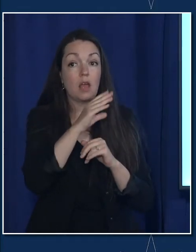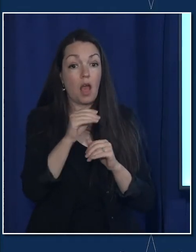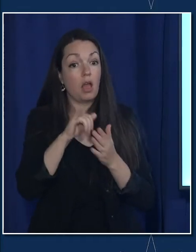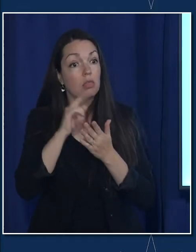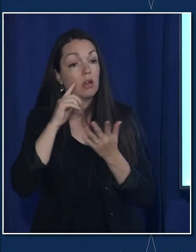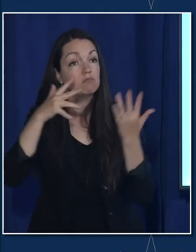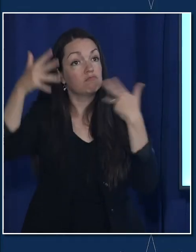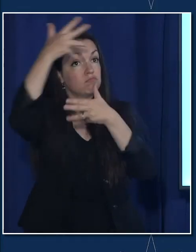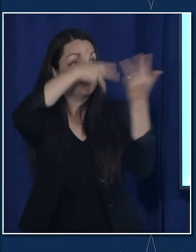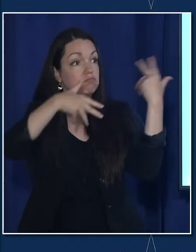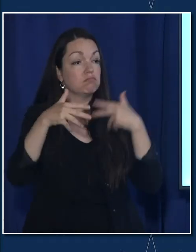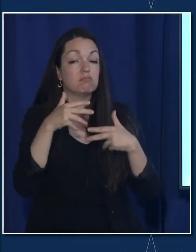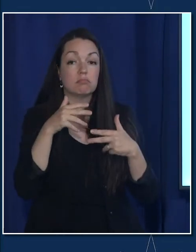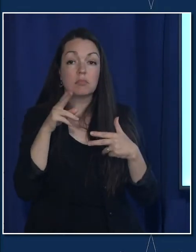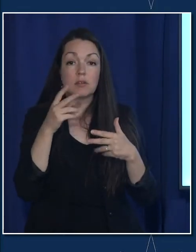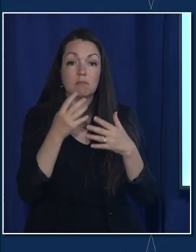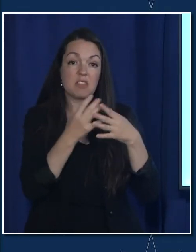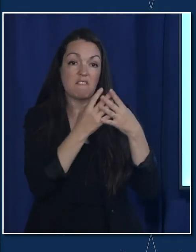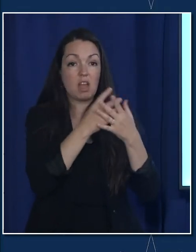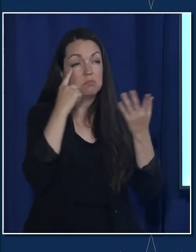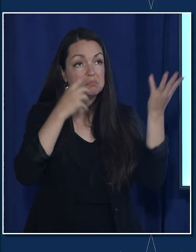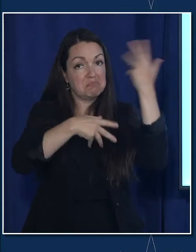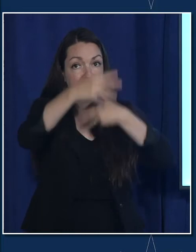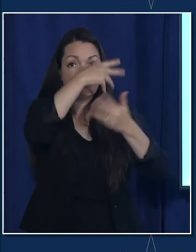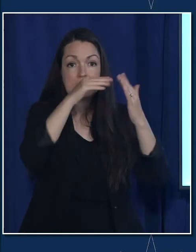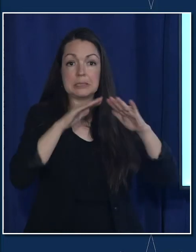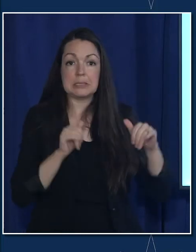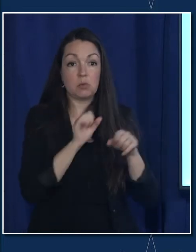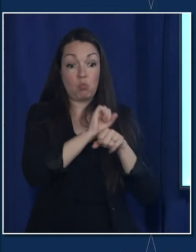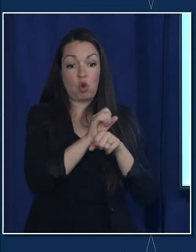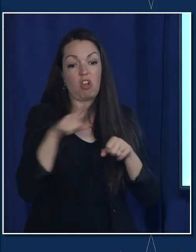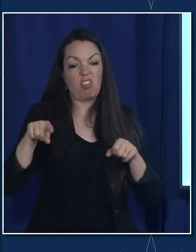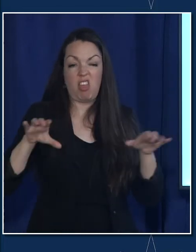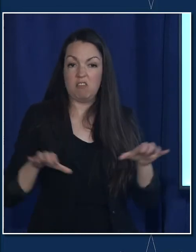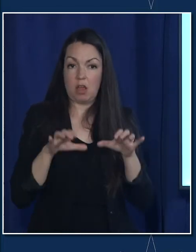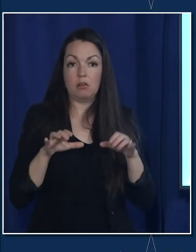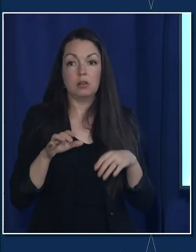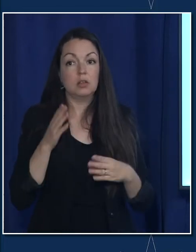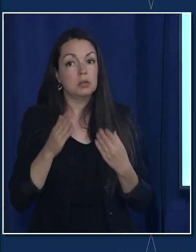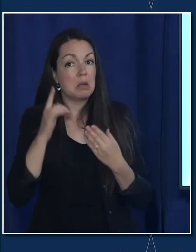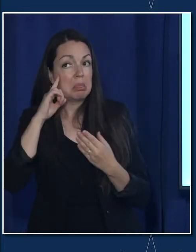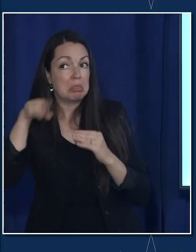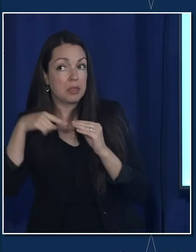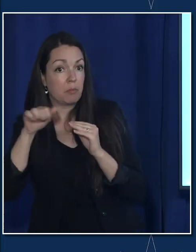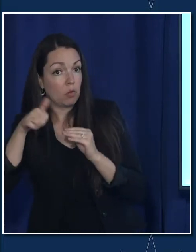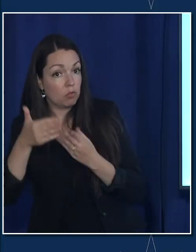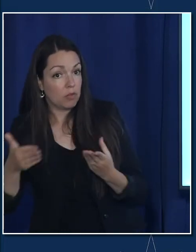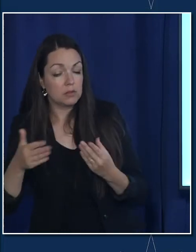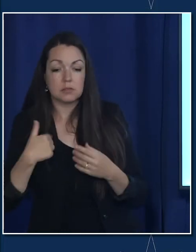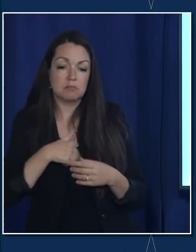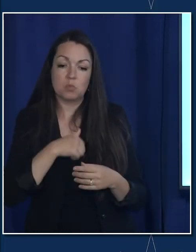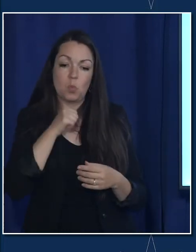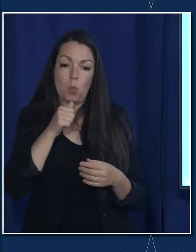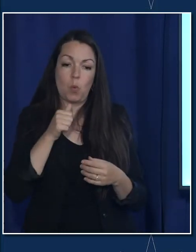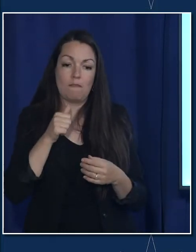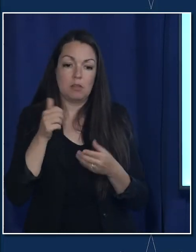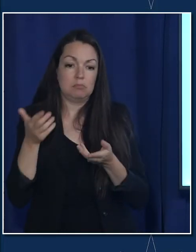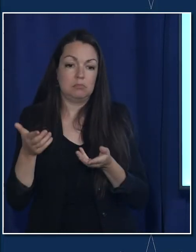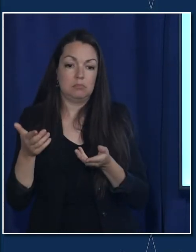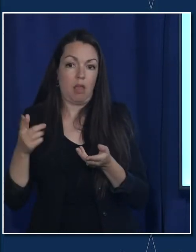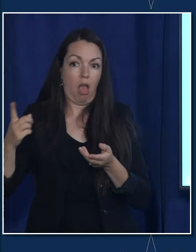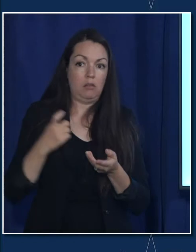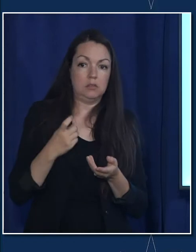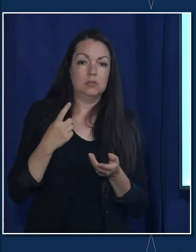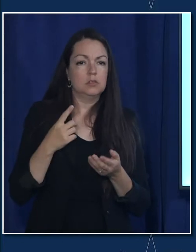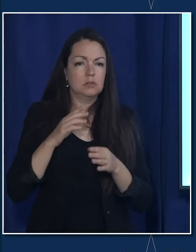work that they have done. I think those are the most important. Might they think about other things they might? We've not been asked to weigh in on it at this point. Obviously, we're in very